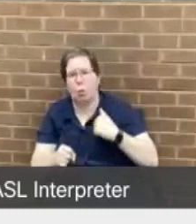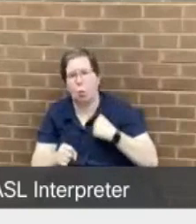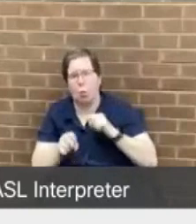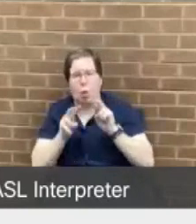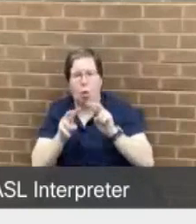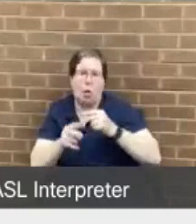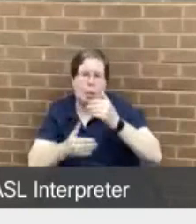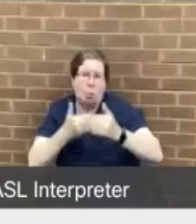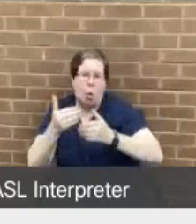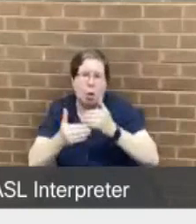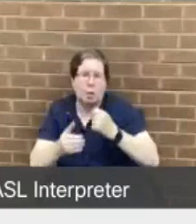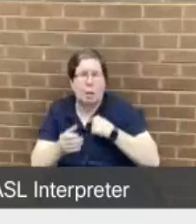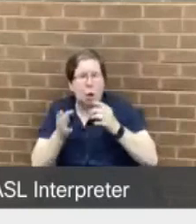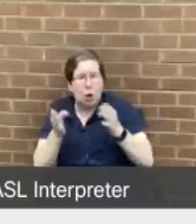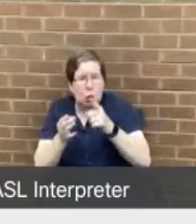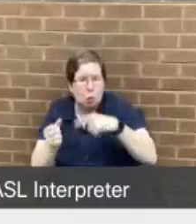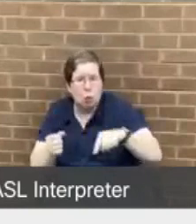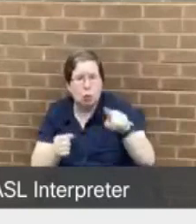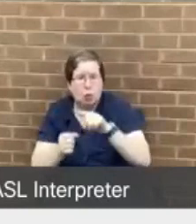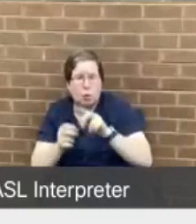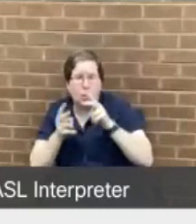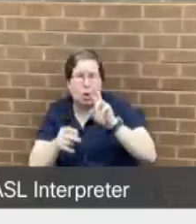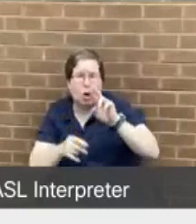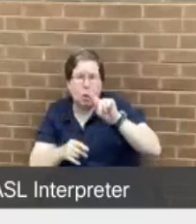dashboard, I encourage everyone to visit